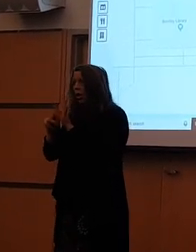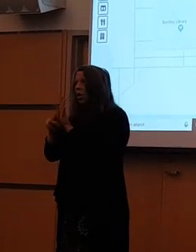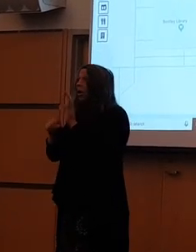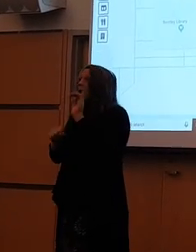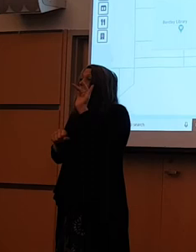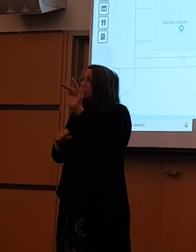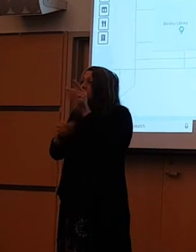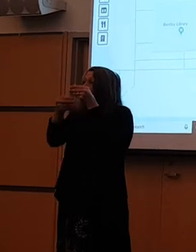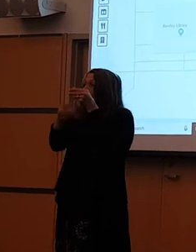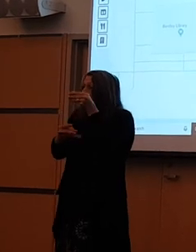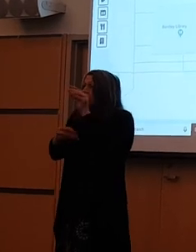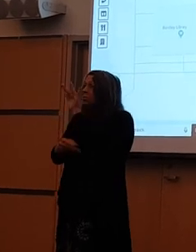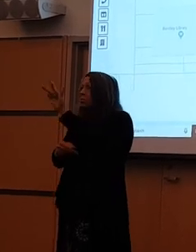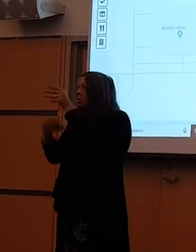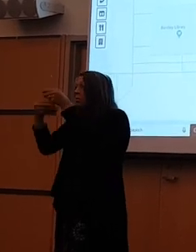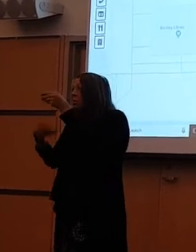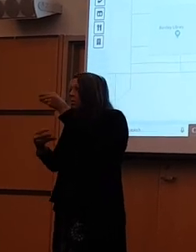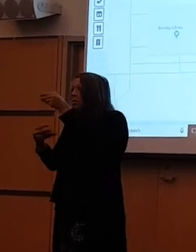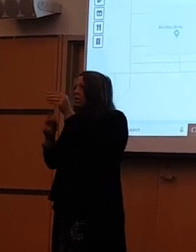for each one.